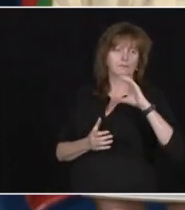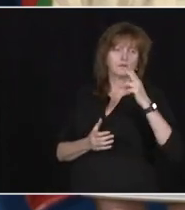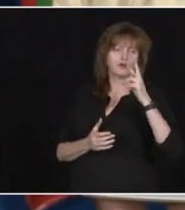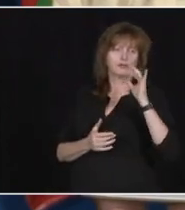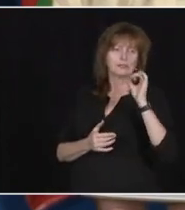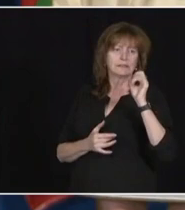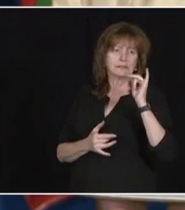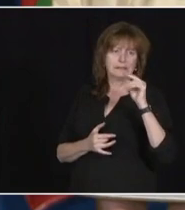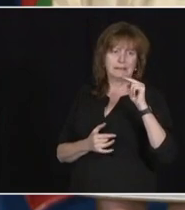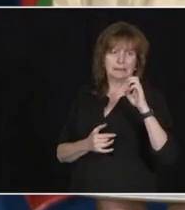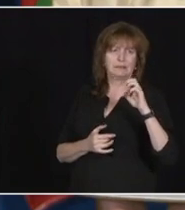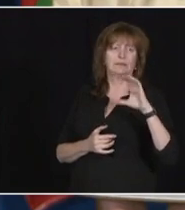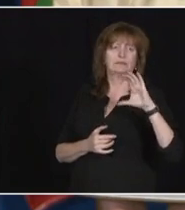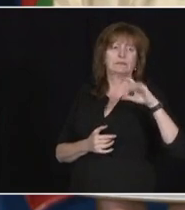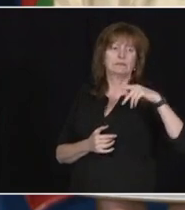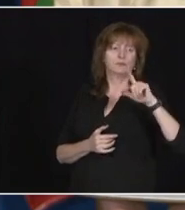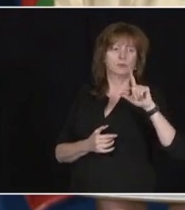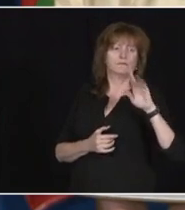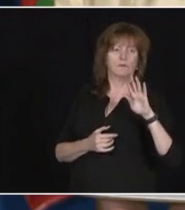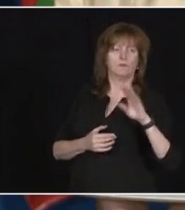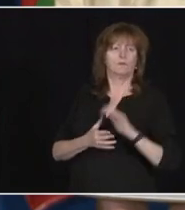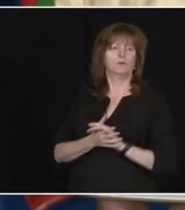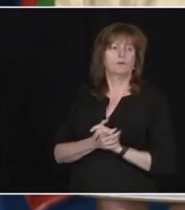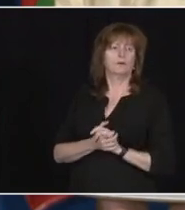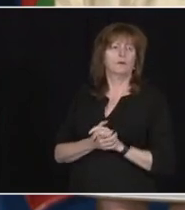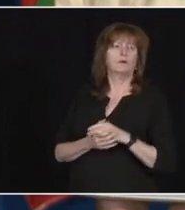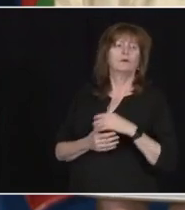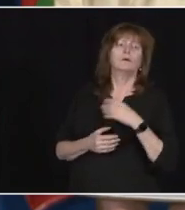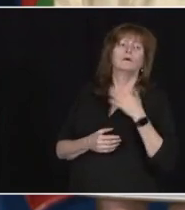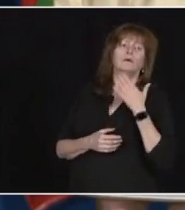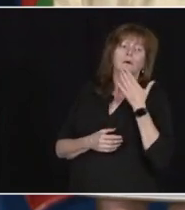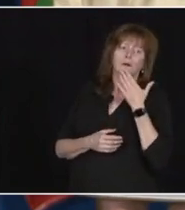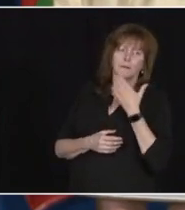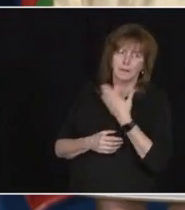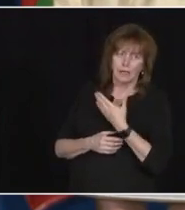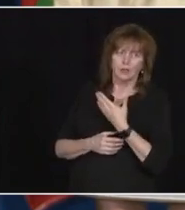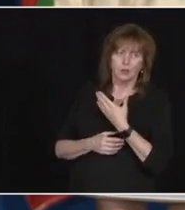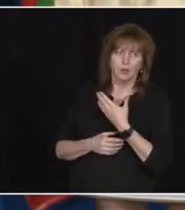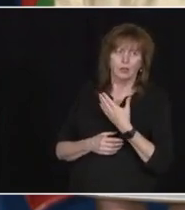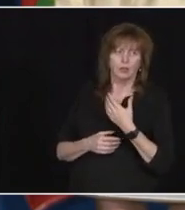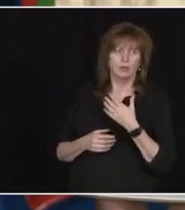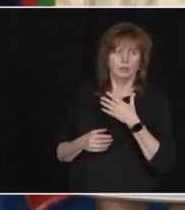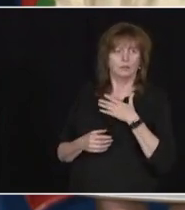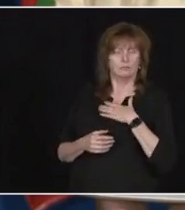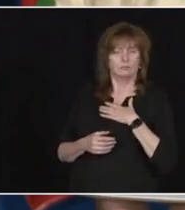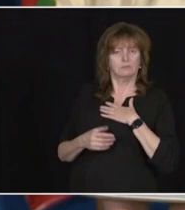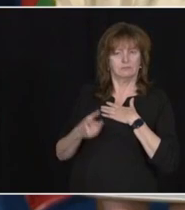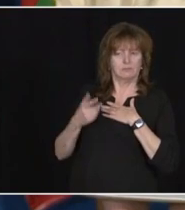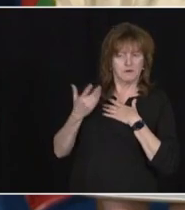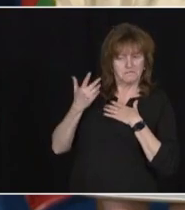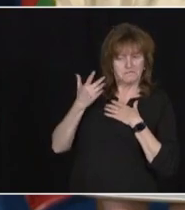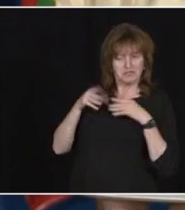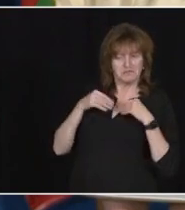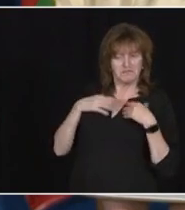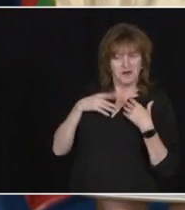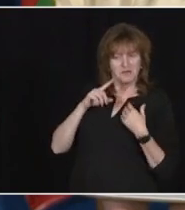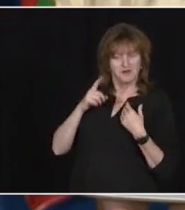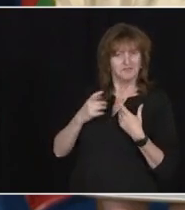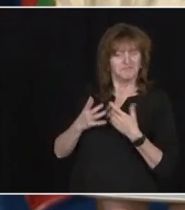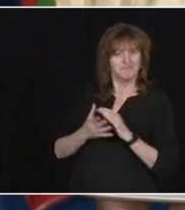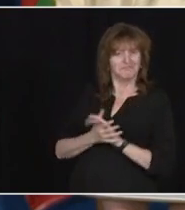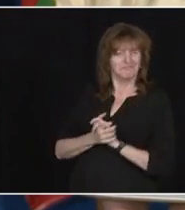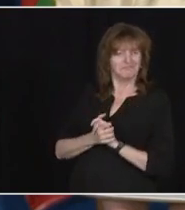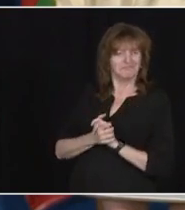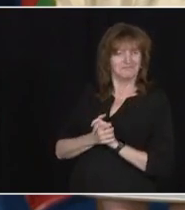ahead. Hi, Premier and Minister. Thank you for taking my question today. Premier, we continue to hear from many people who